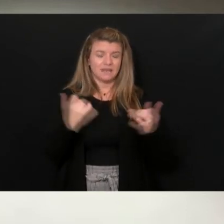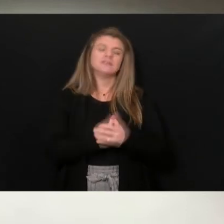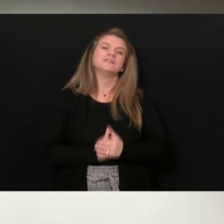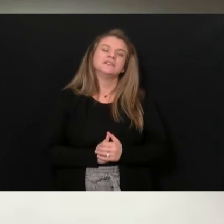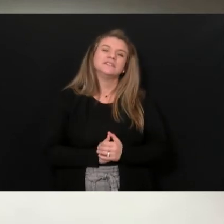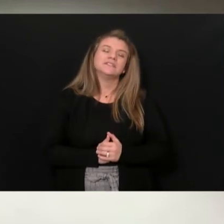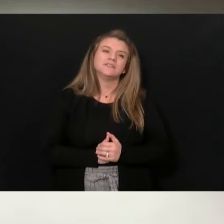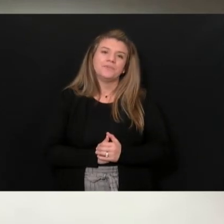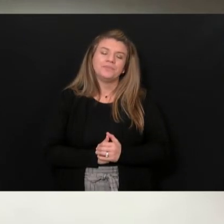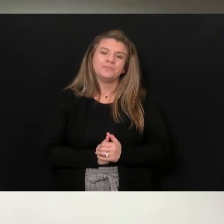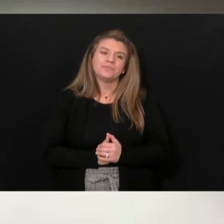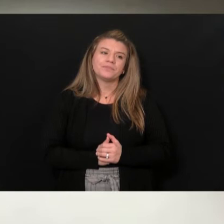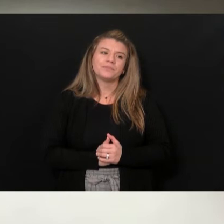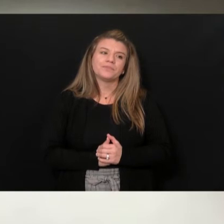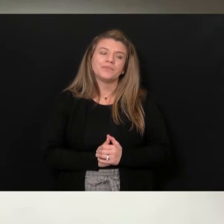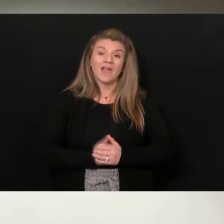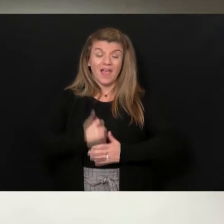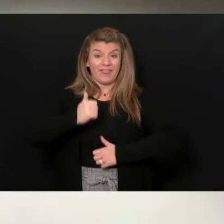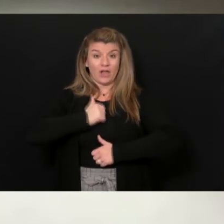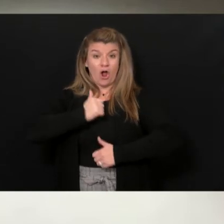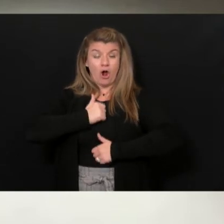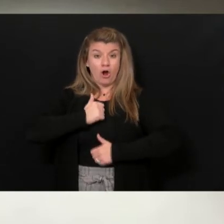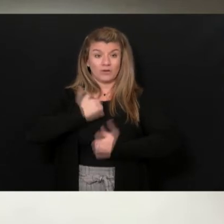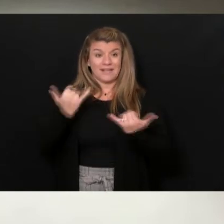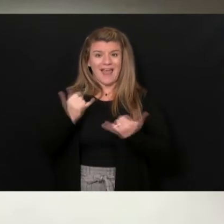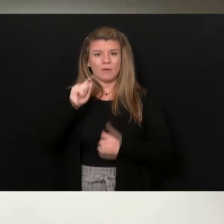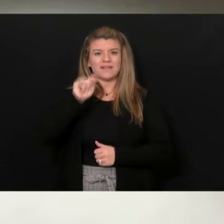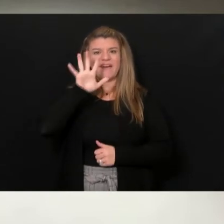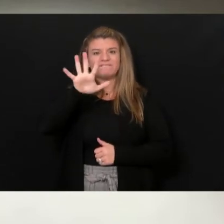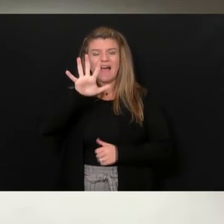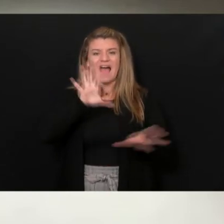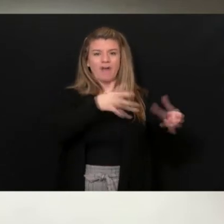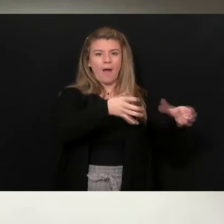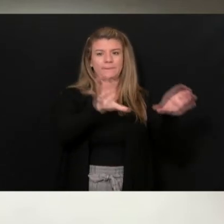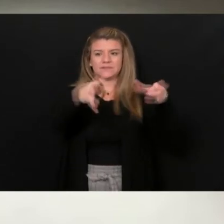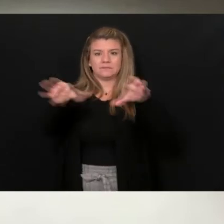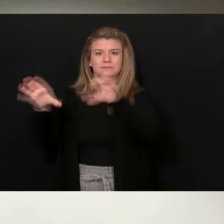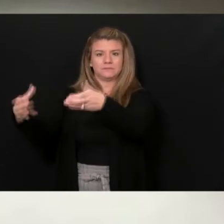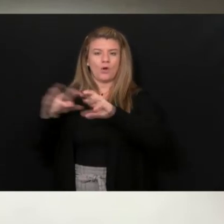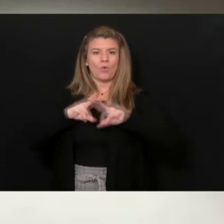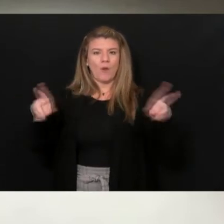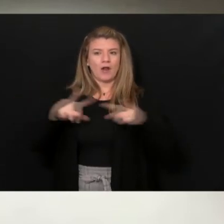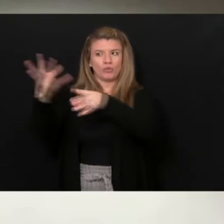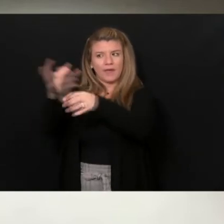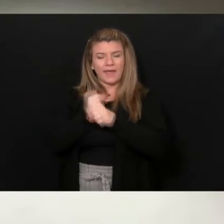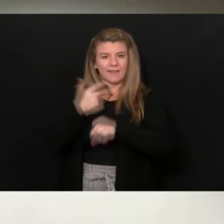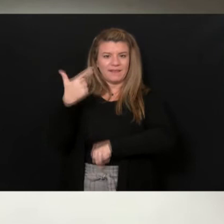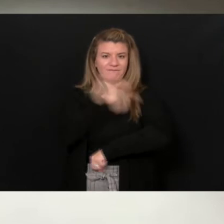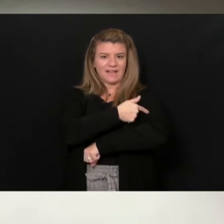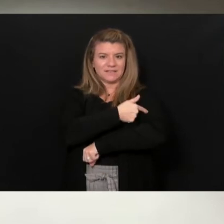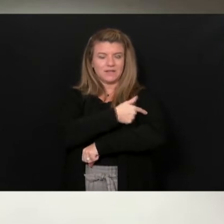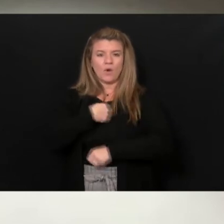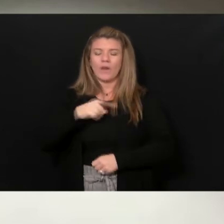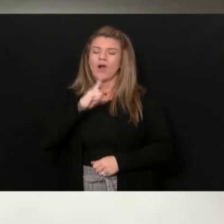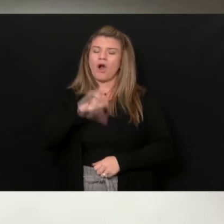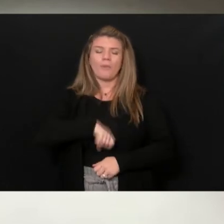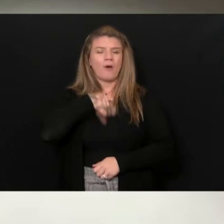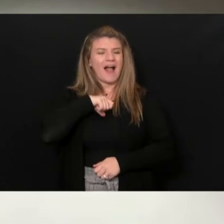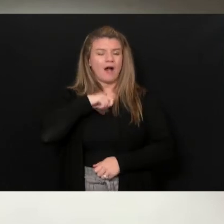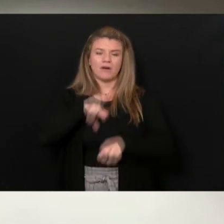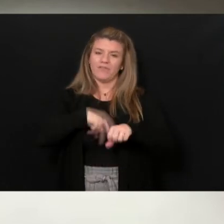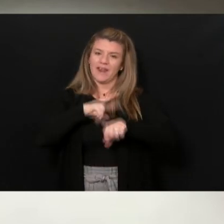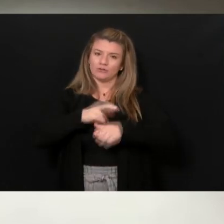Guard was at 5 hub sites preparing for the receipt of vaccines. We're exceptionally proud of the Guard